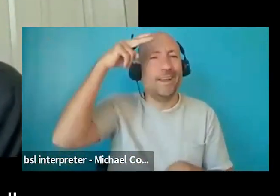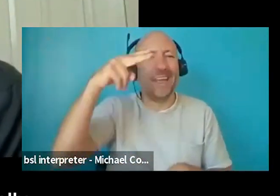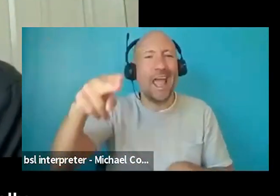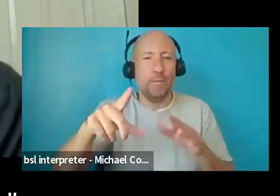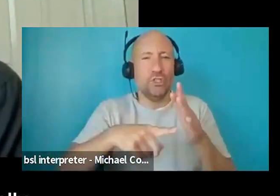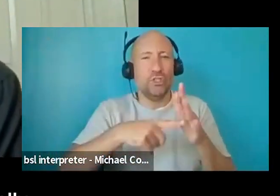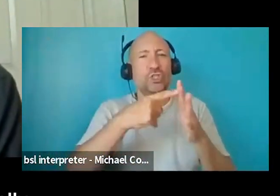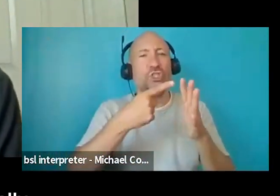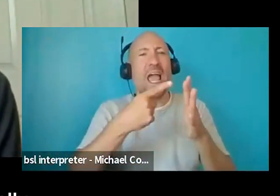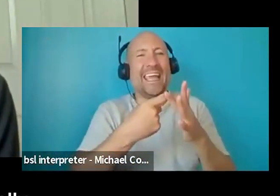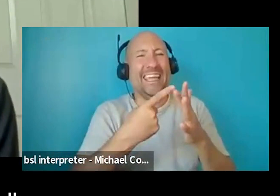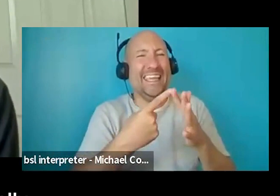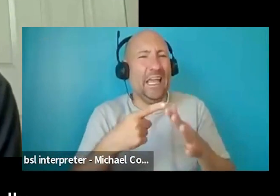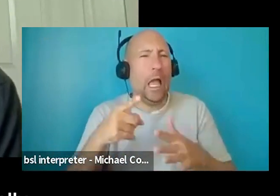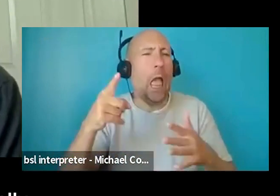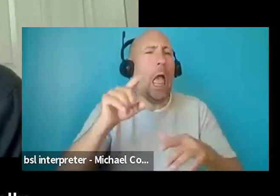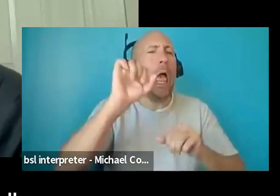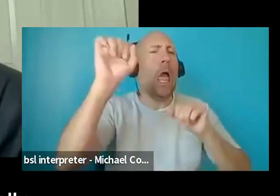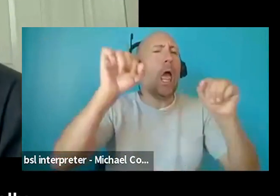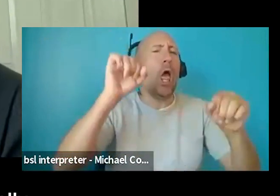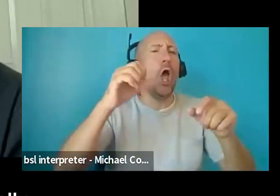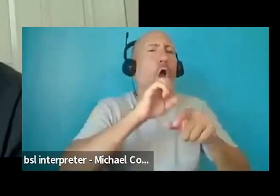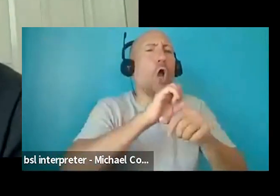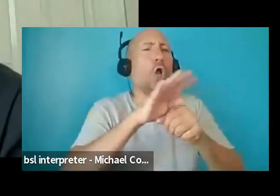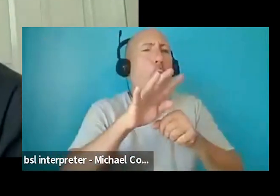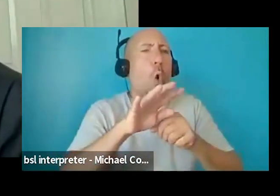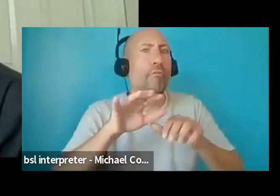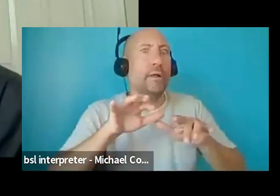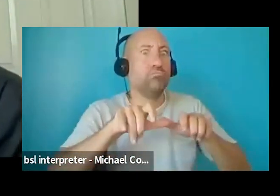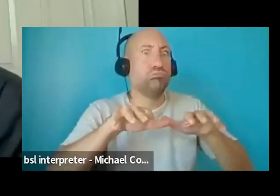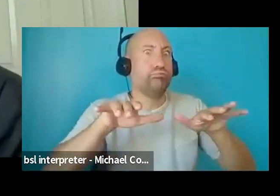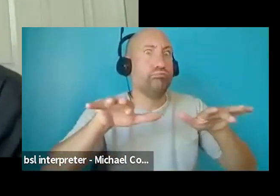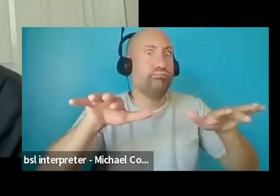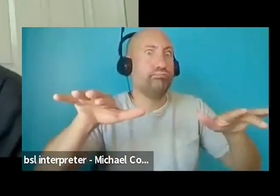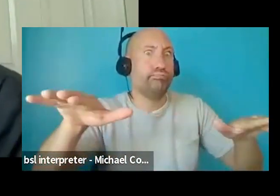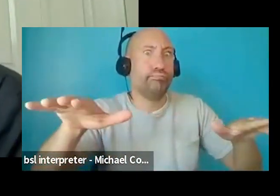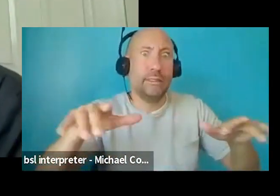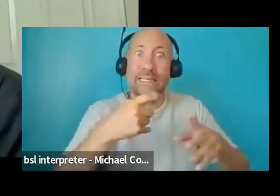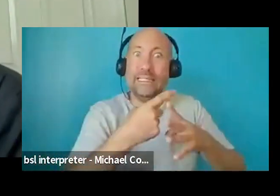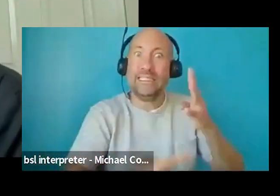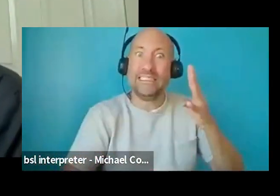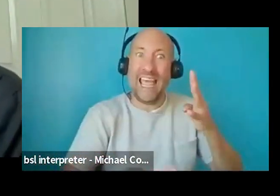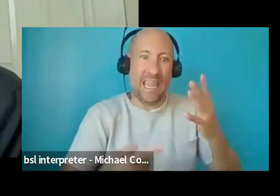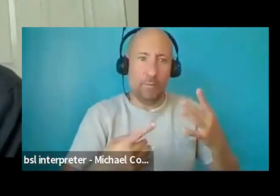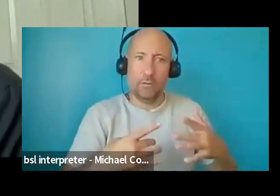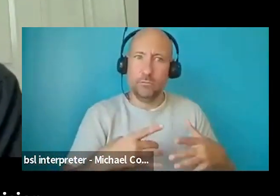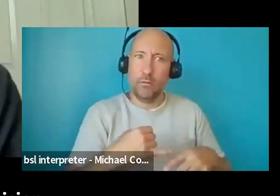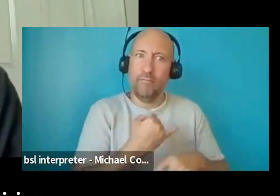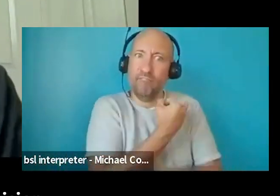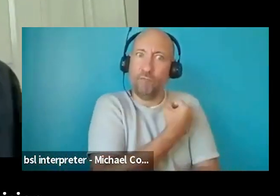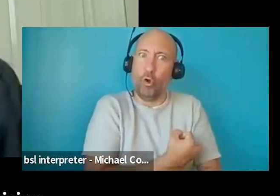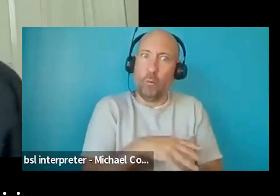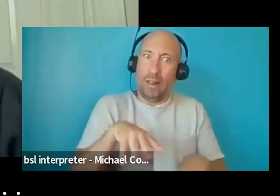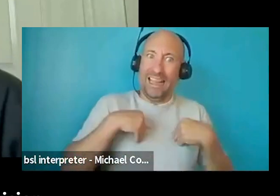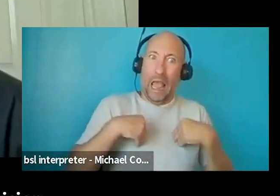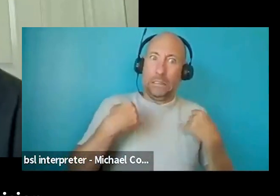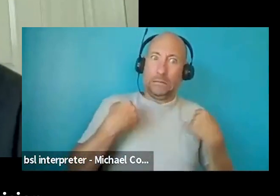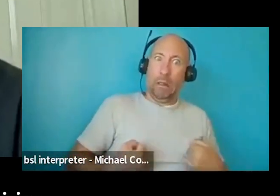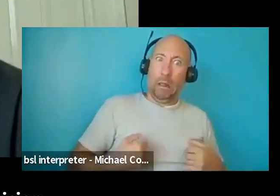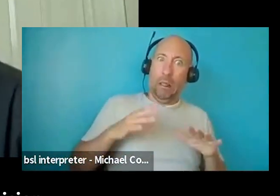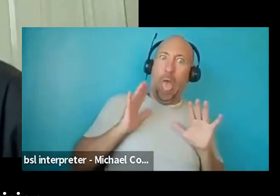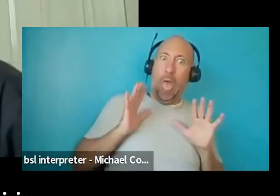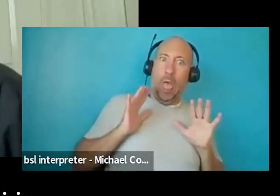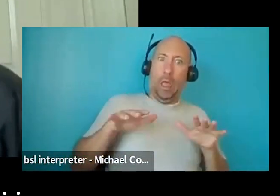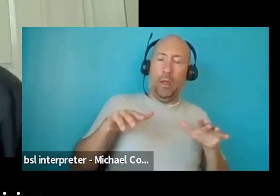COVID is still prevalent and clinically vulnerable disabled people have been excluded from public life in Britain. Is there any thought of